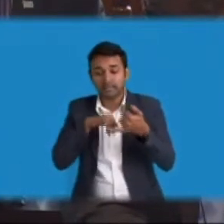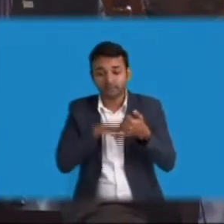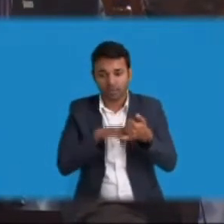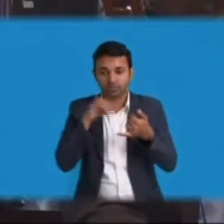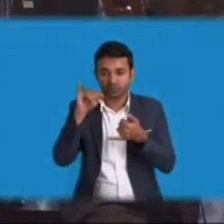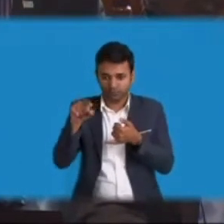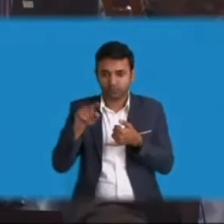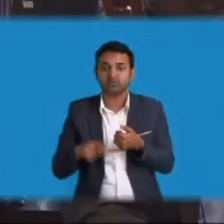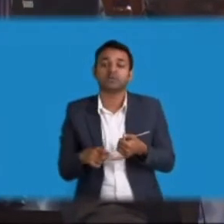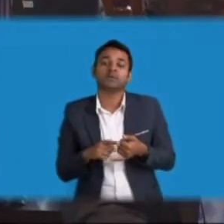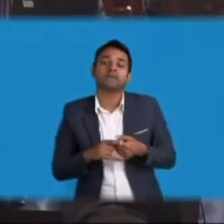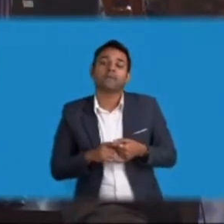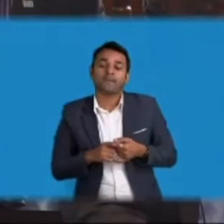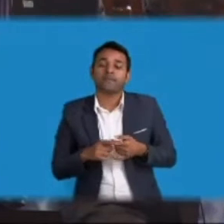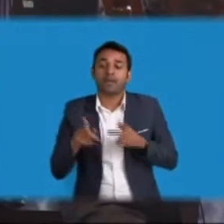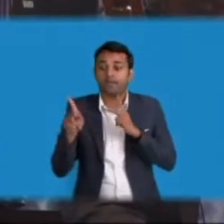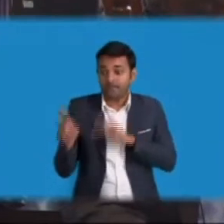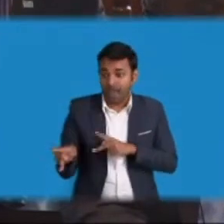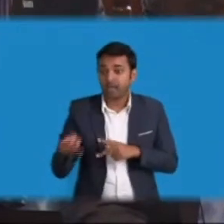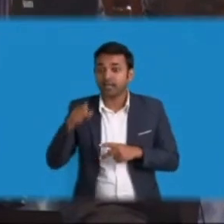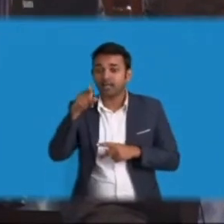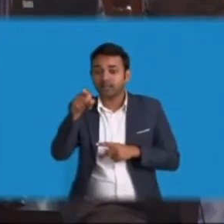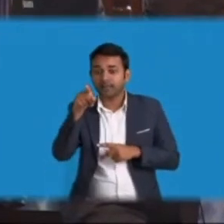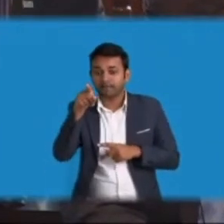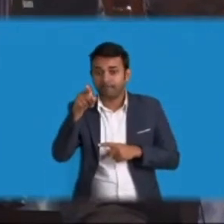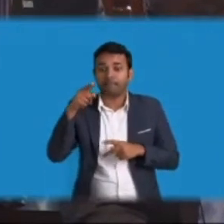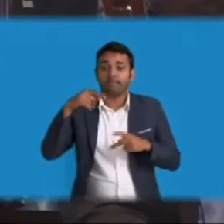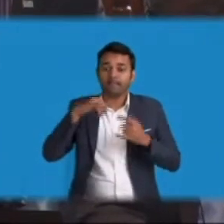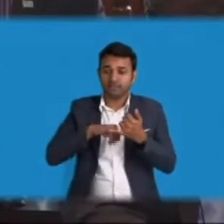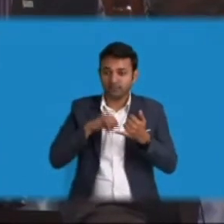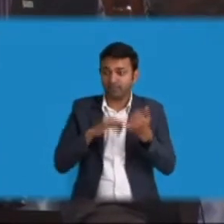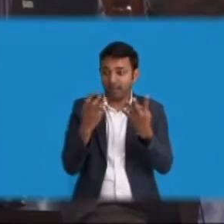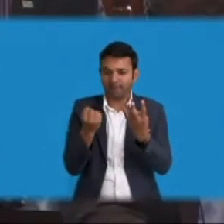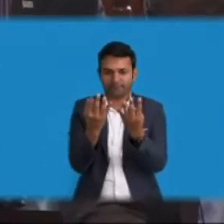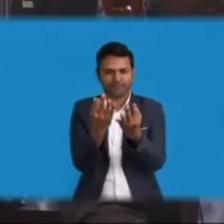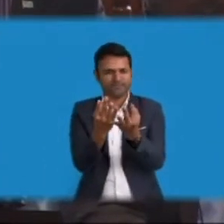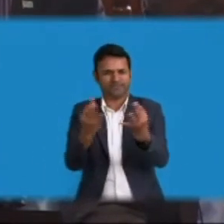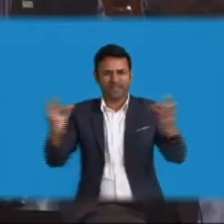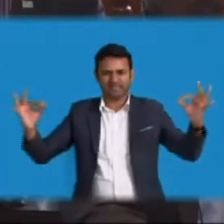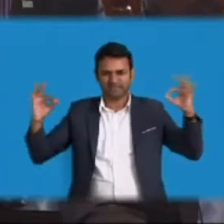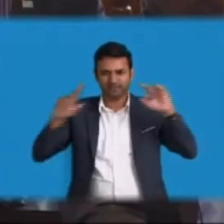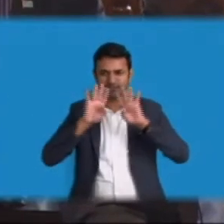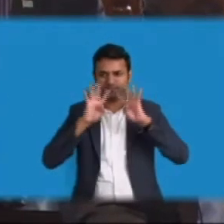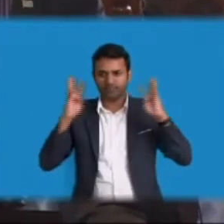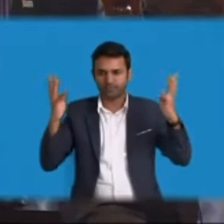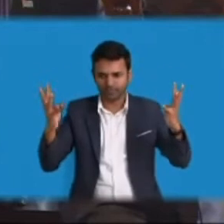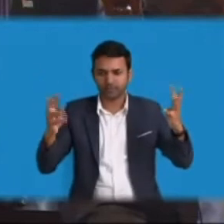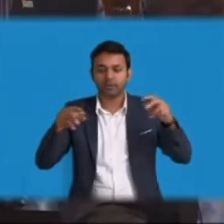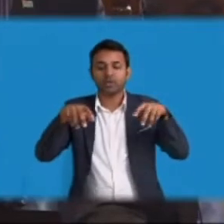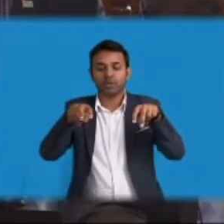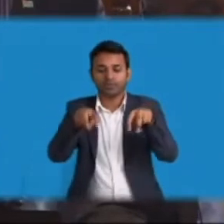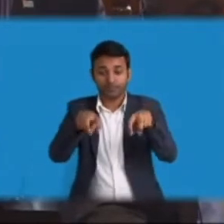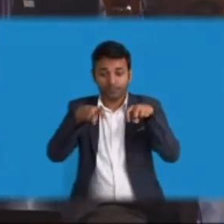including fence, provision of 1,500 seater pavilion at a cost of $250,000 will be completed in